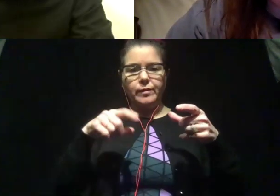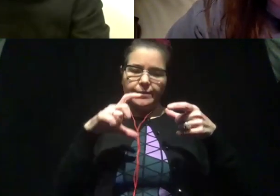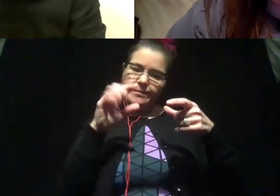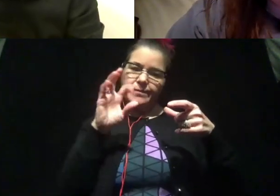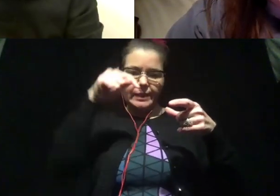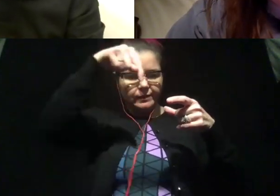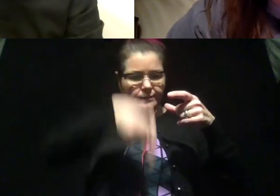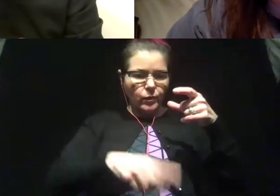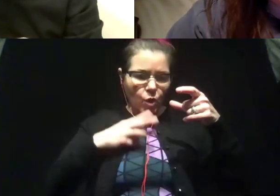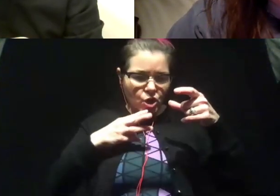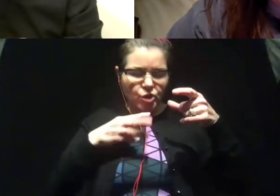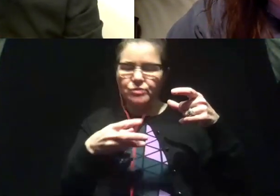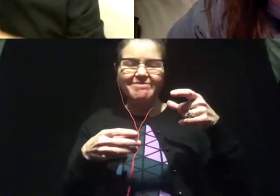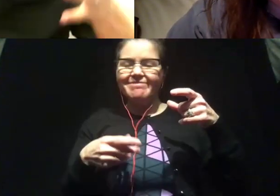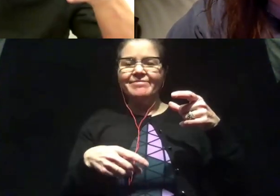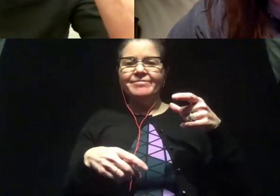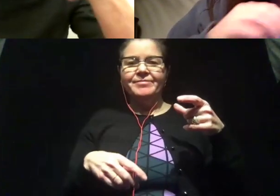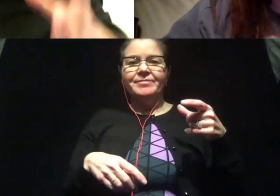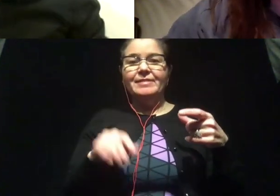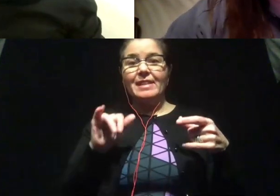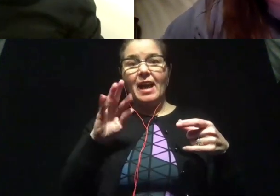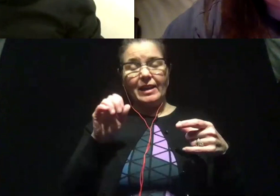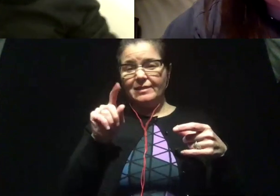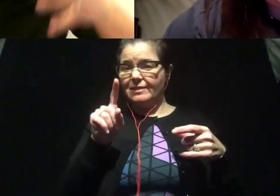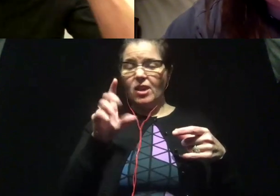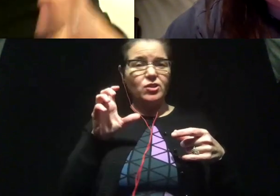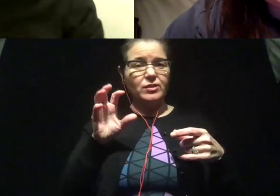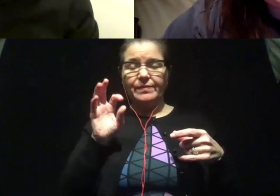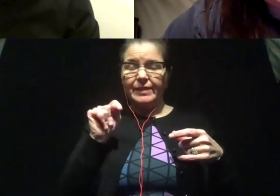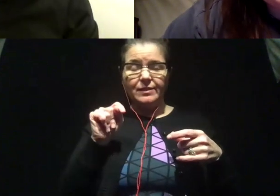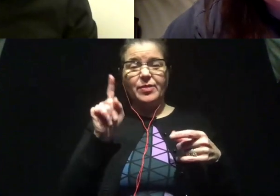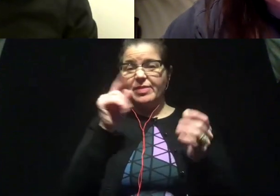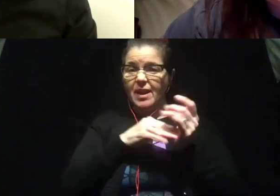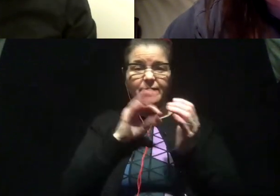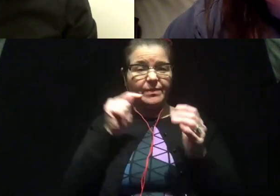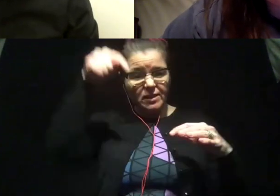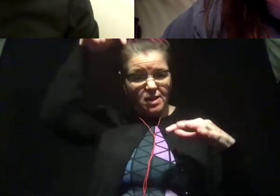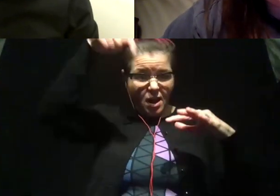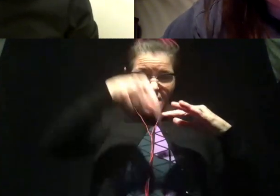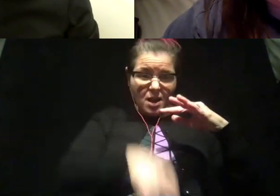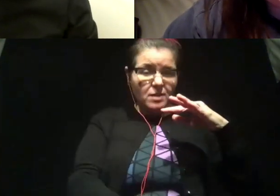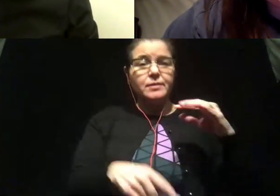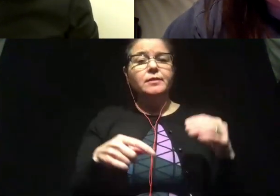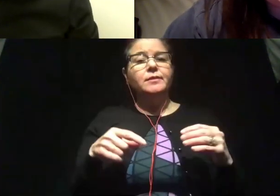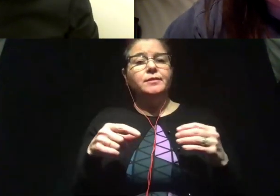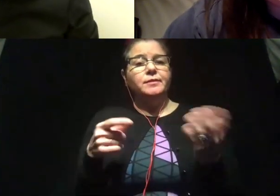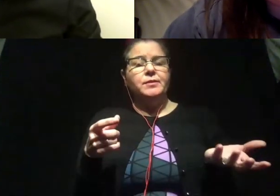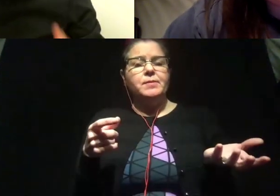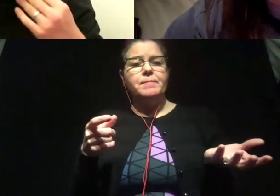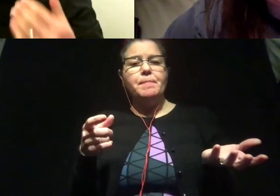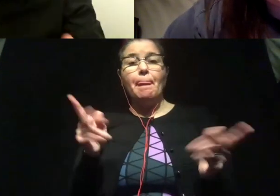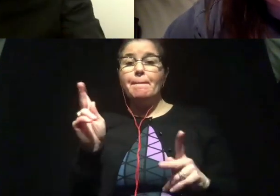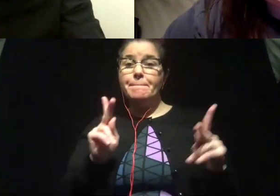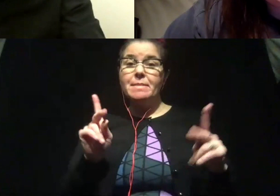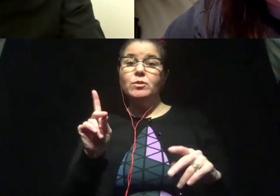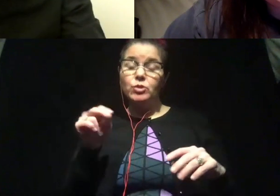down there's water beneath. I mean, the ice is hundreds of feet thick, or even thousands of feet thick. And so it can actually, like, people do